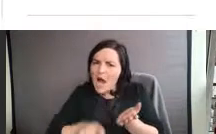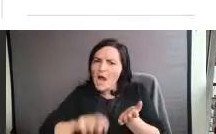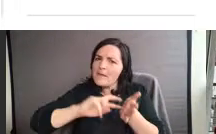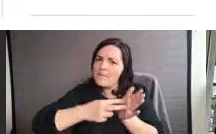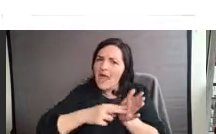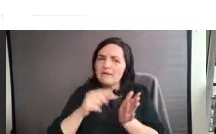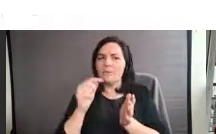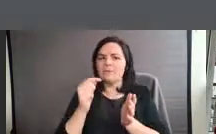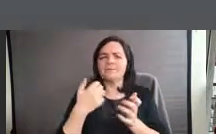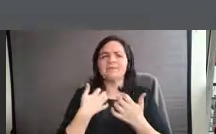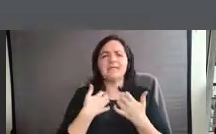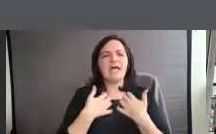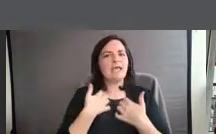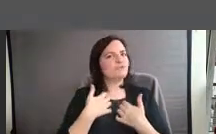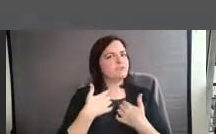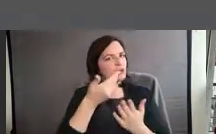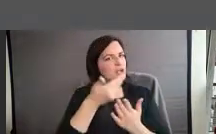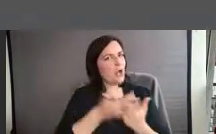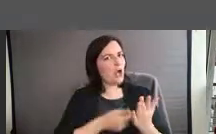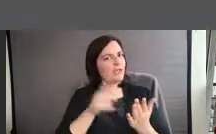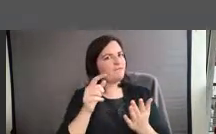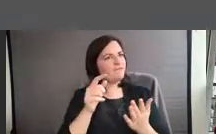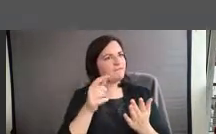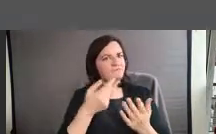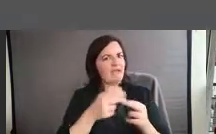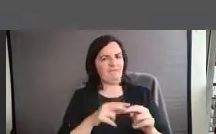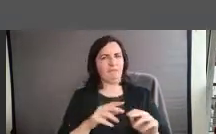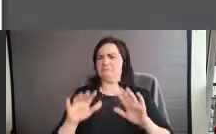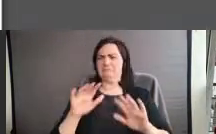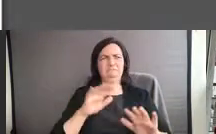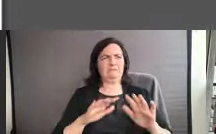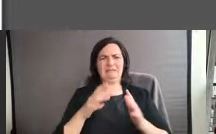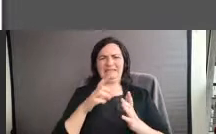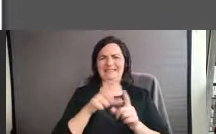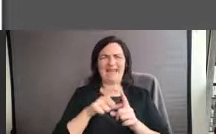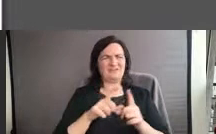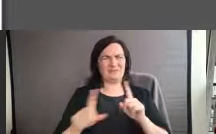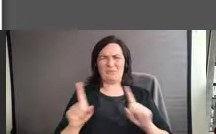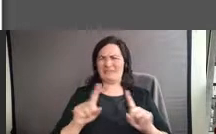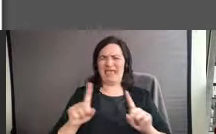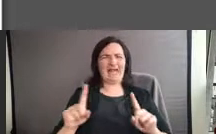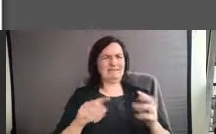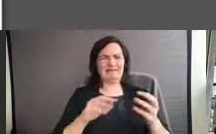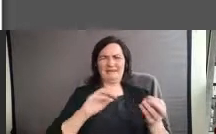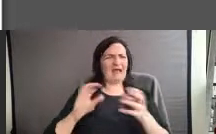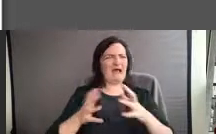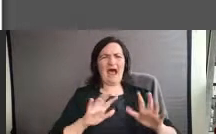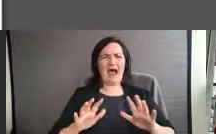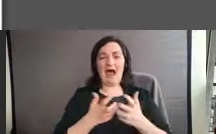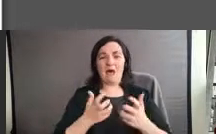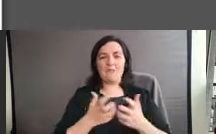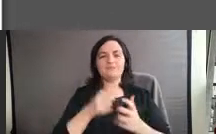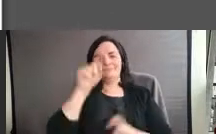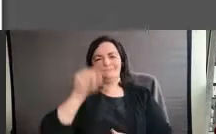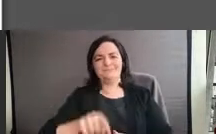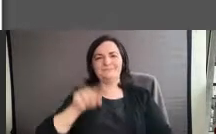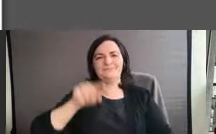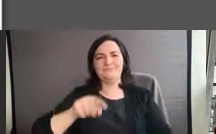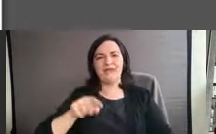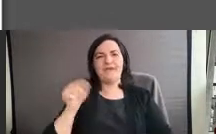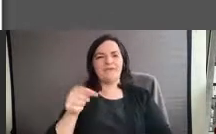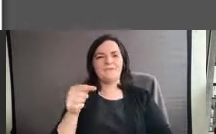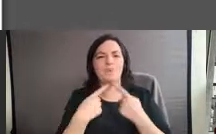you to look at if you're not sure about how to organise a dissertation. We talked about this last week. There is an overview of your dissertation